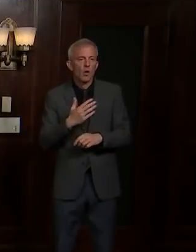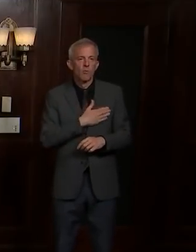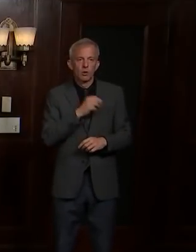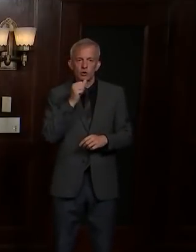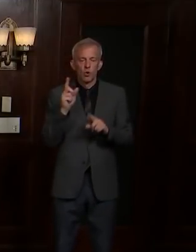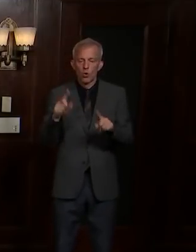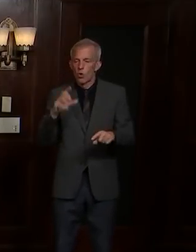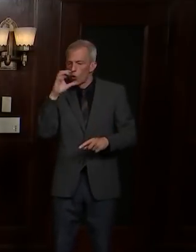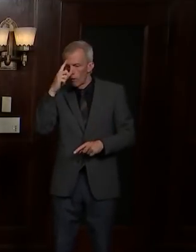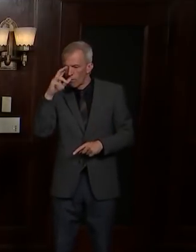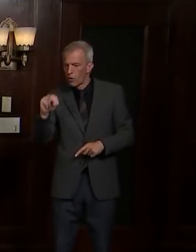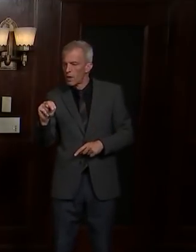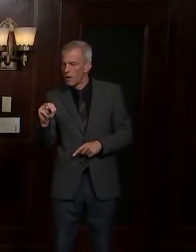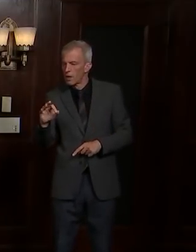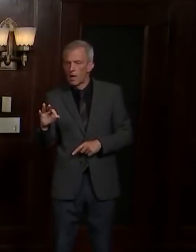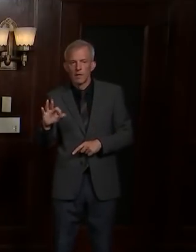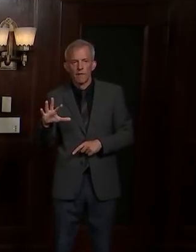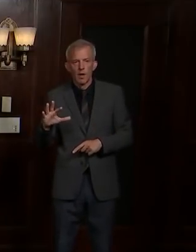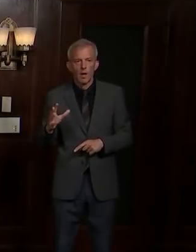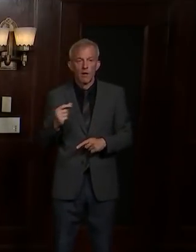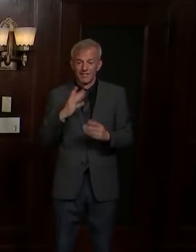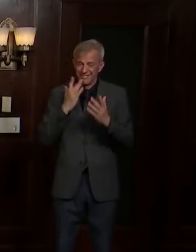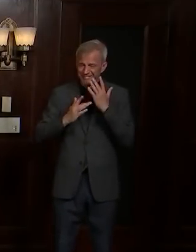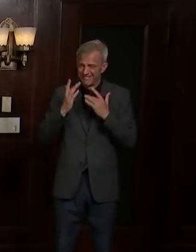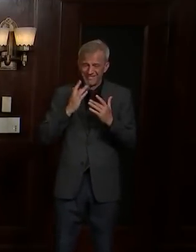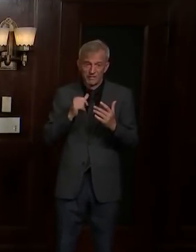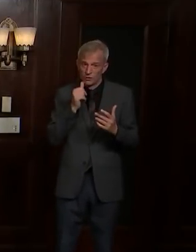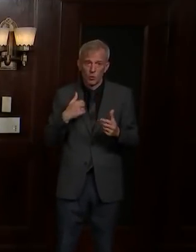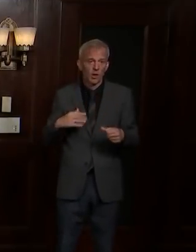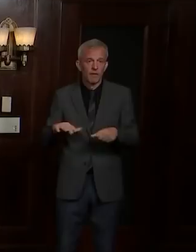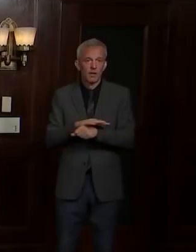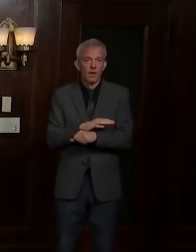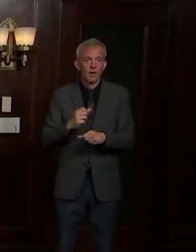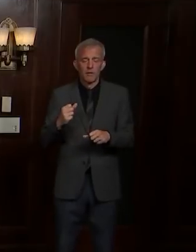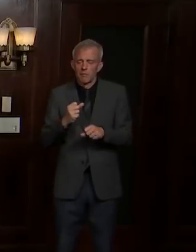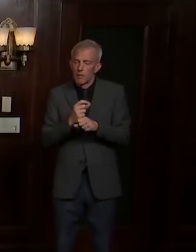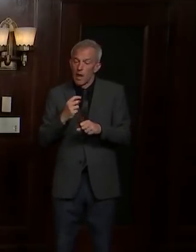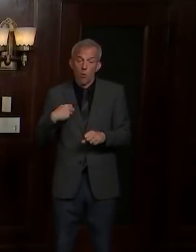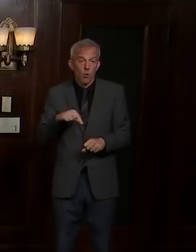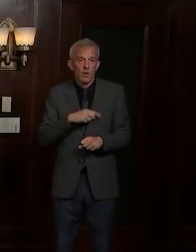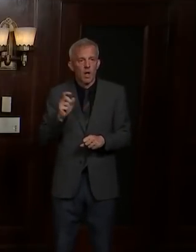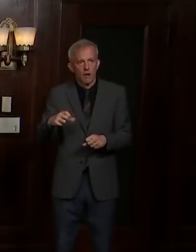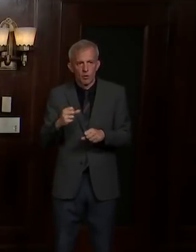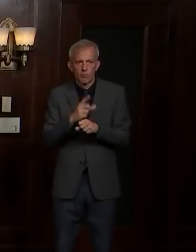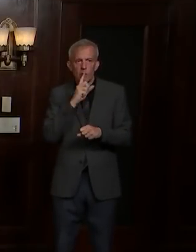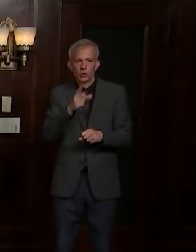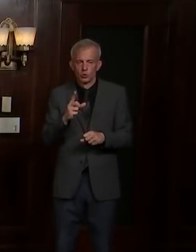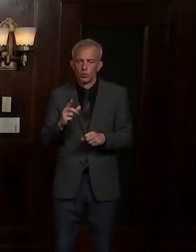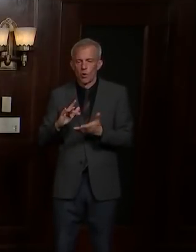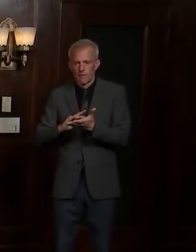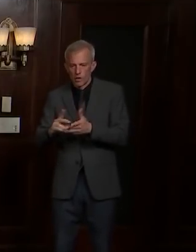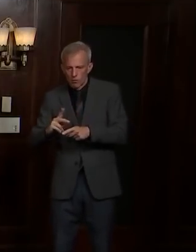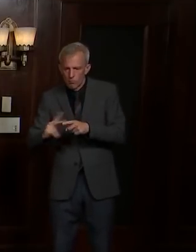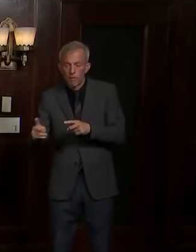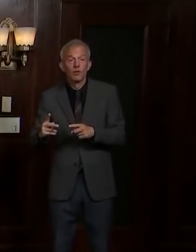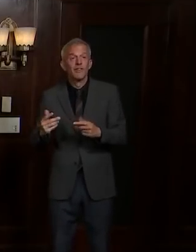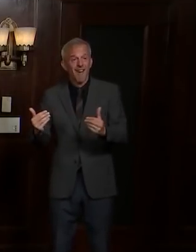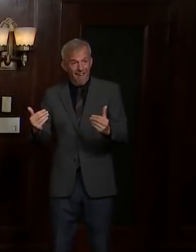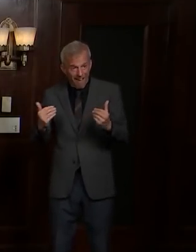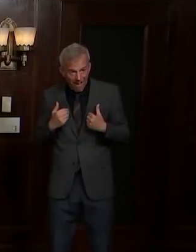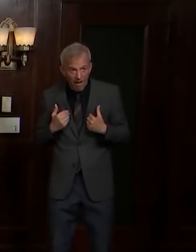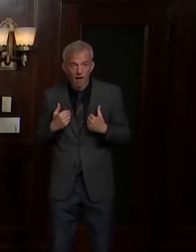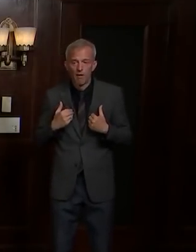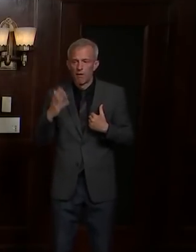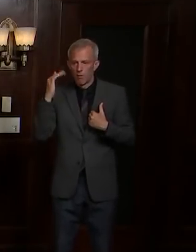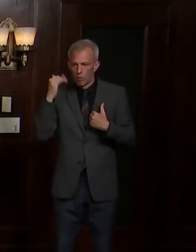N95 mask. They're in short supply, and we have to make sure that our healthcare workers are able to access them and have them so that